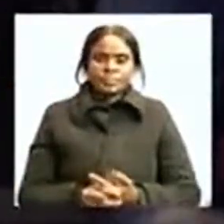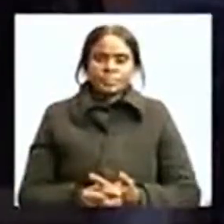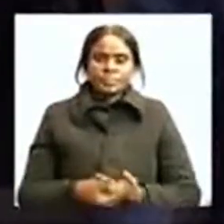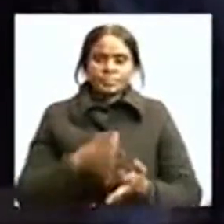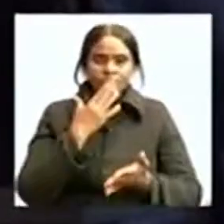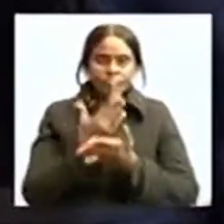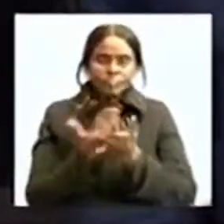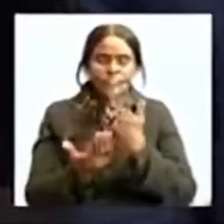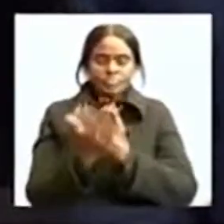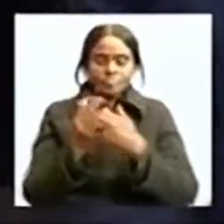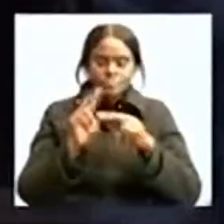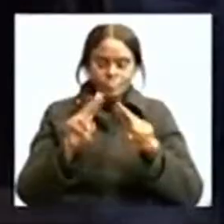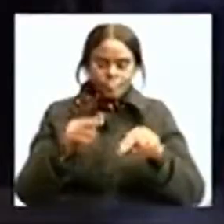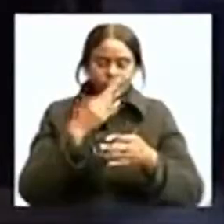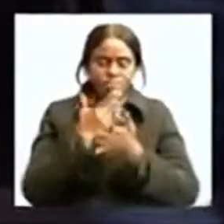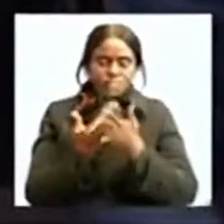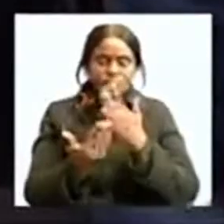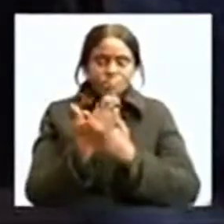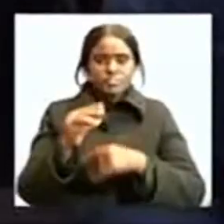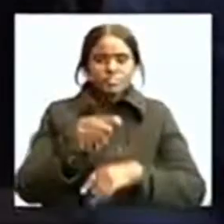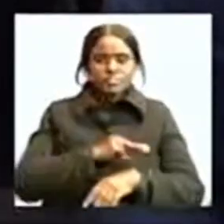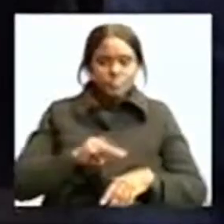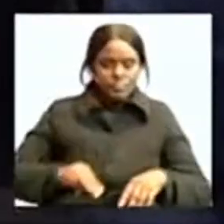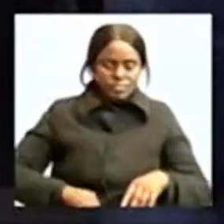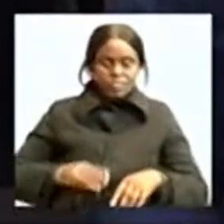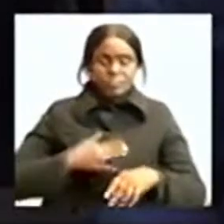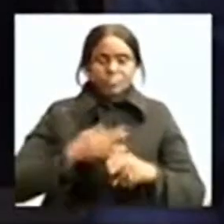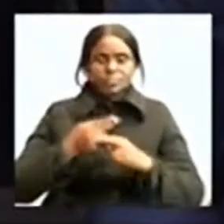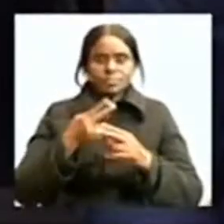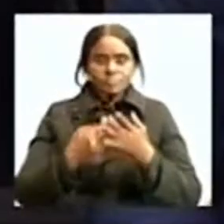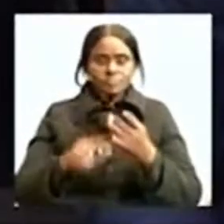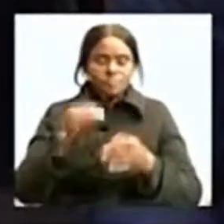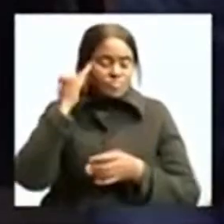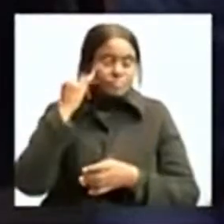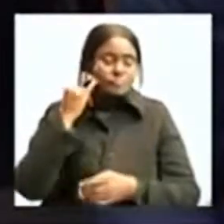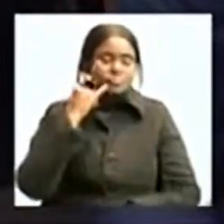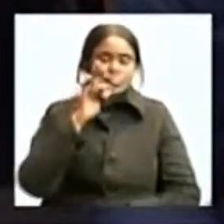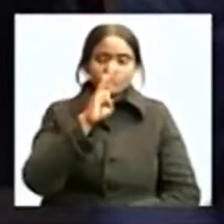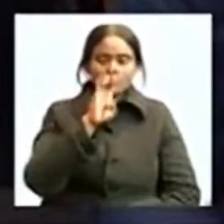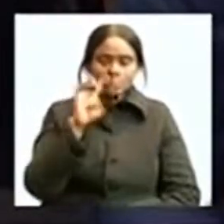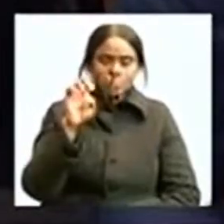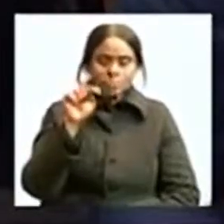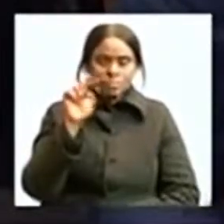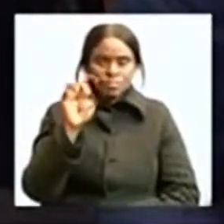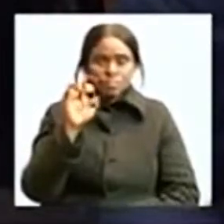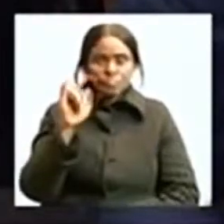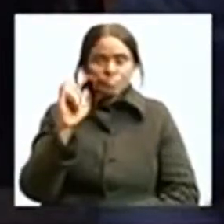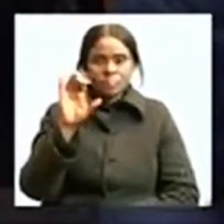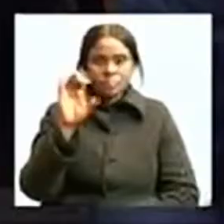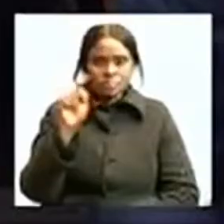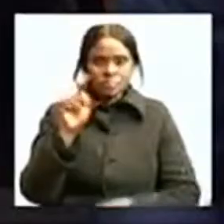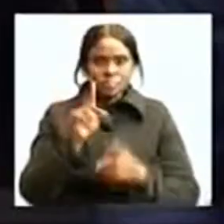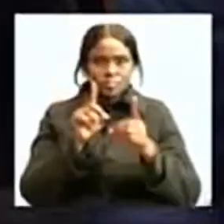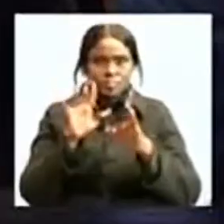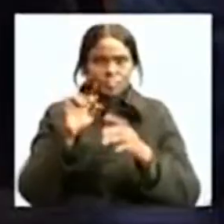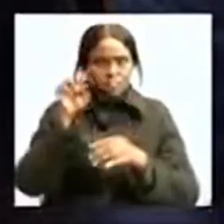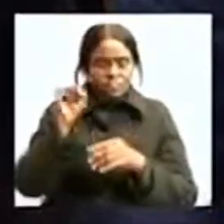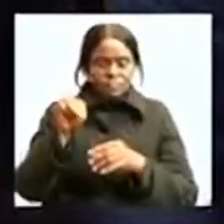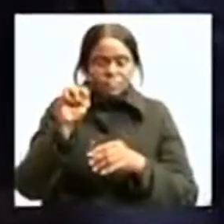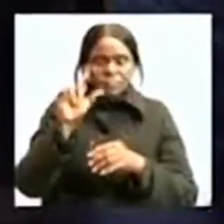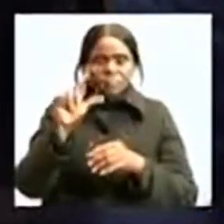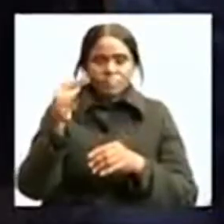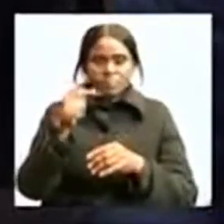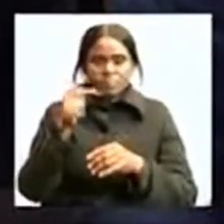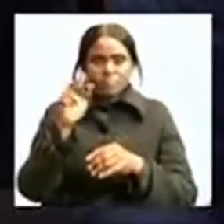Good morning, Chair, and good morning, members. My name is Judith Vene, ICT Director in the Ministry of Local Government.